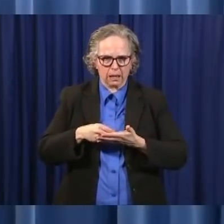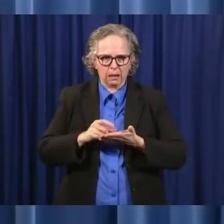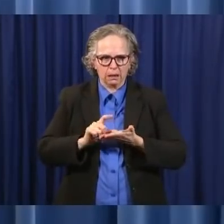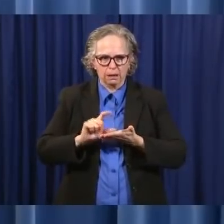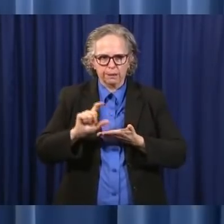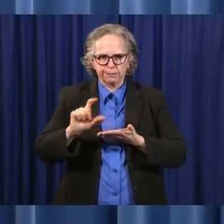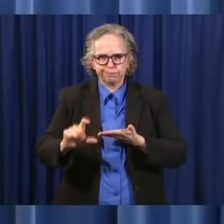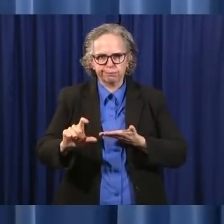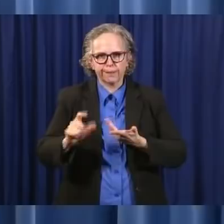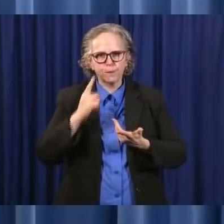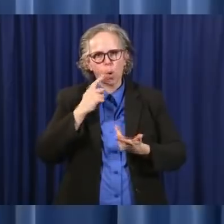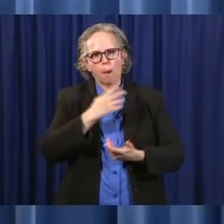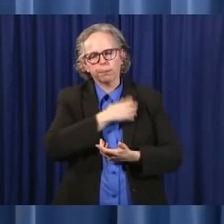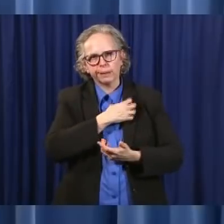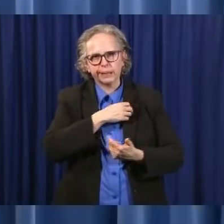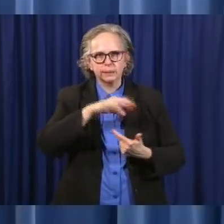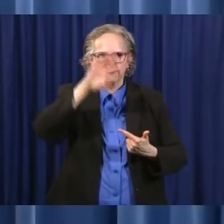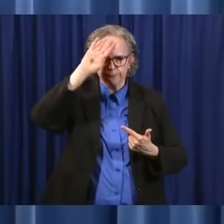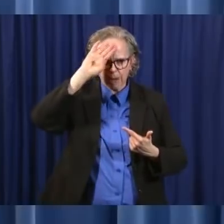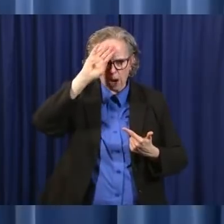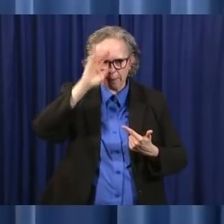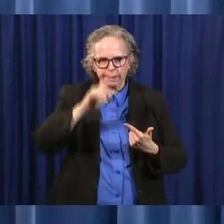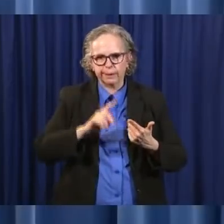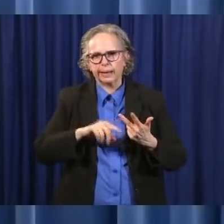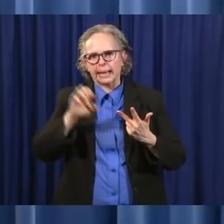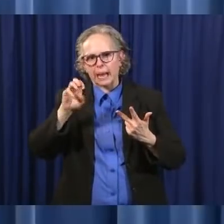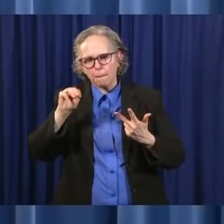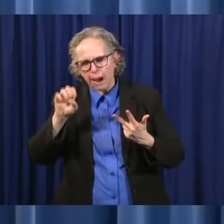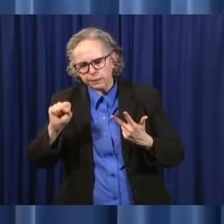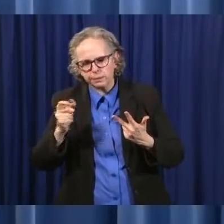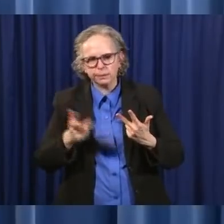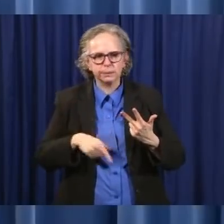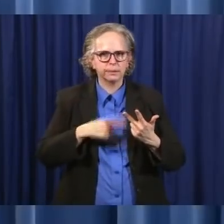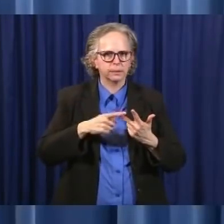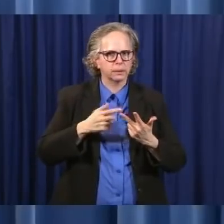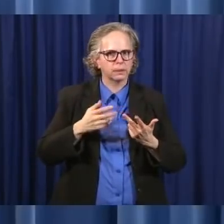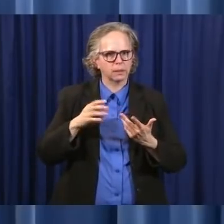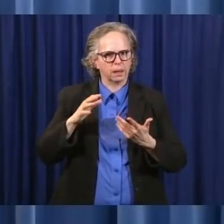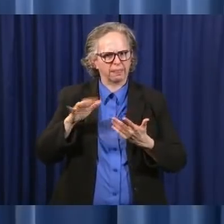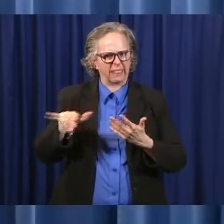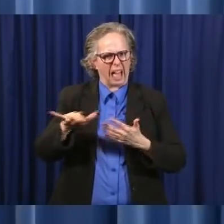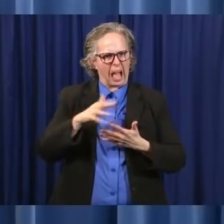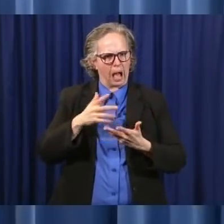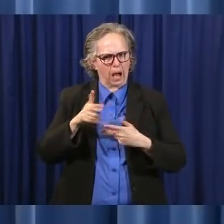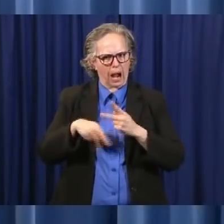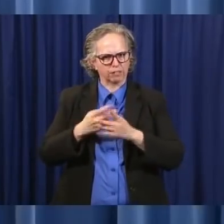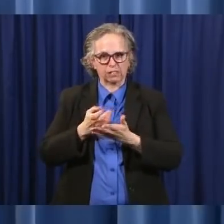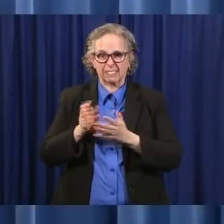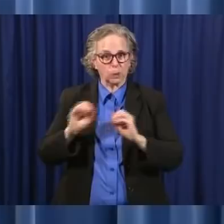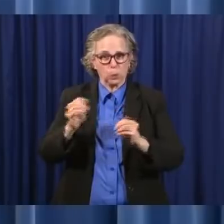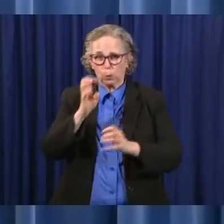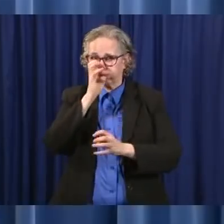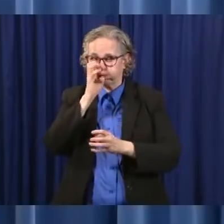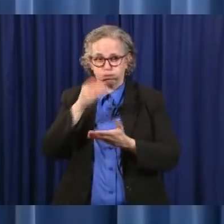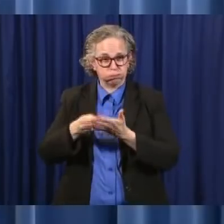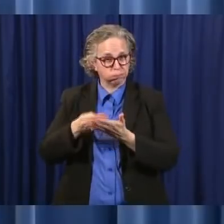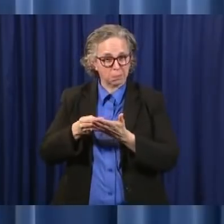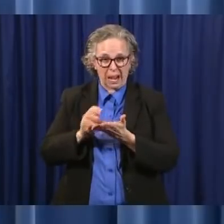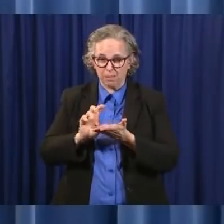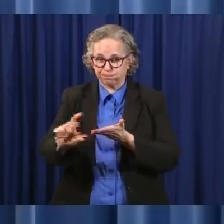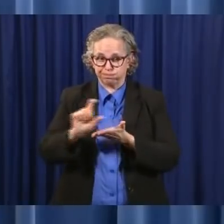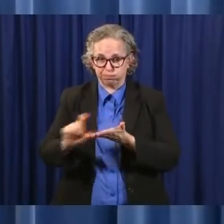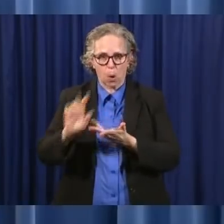services. And, without that flexibility, you're going to start seeing these cut at the local level, and that's a big